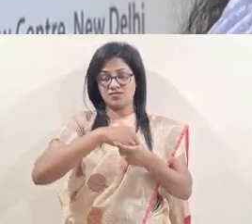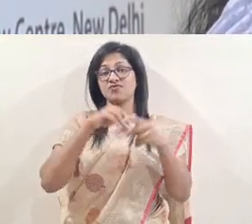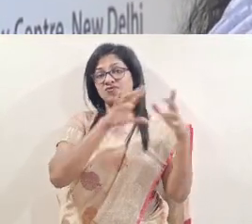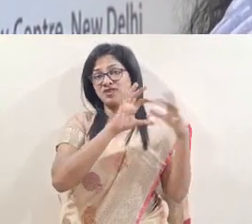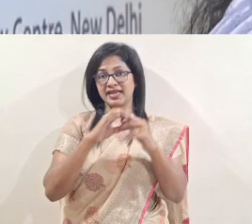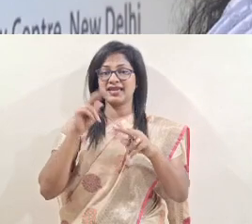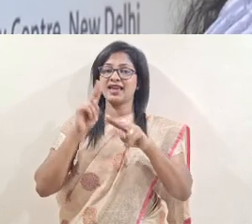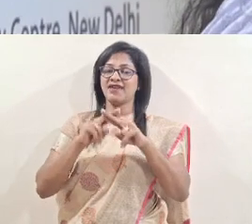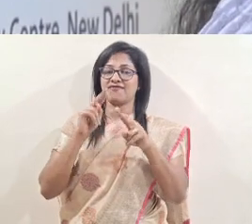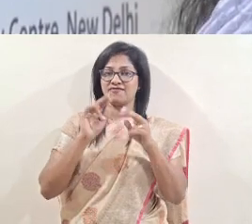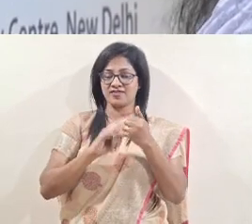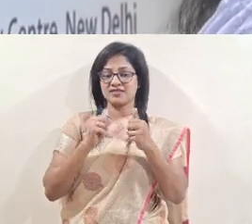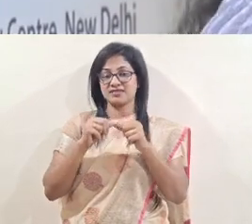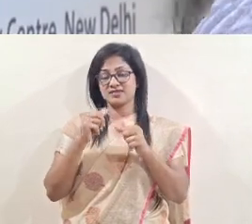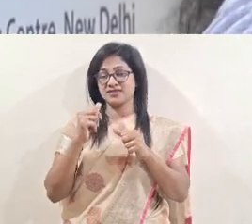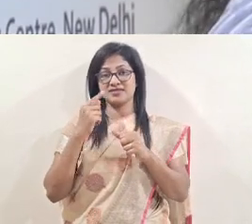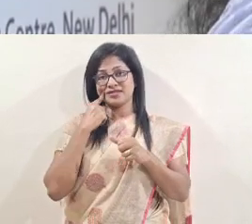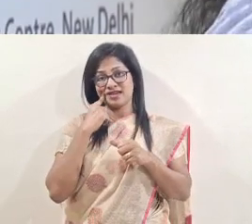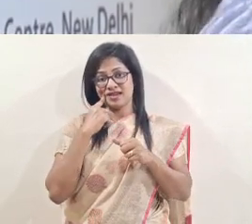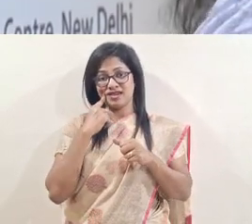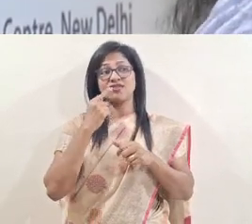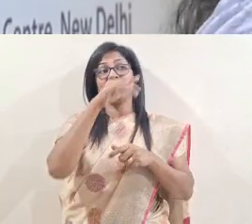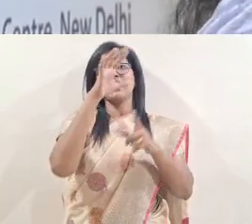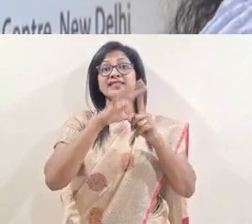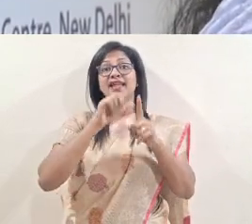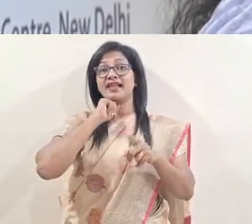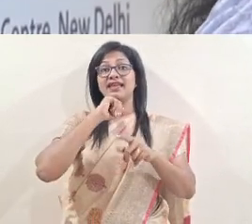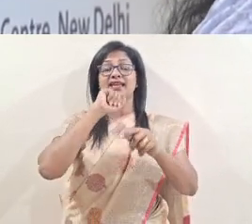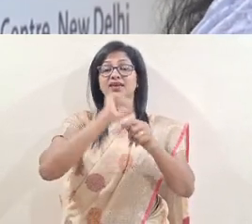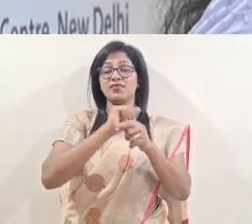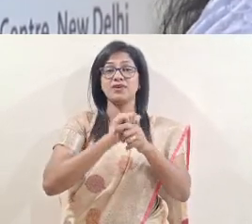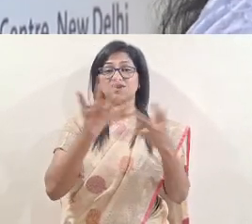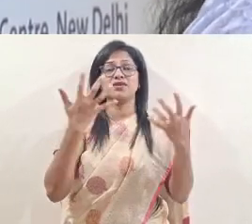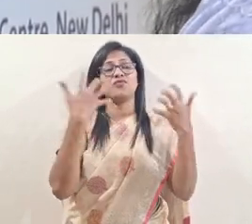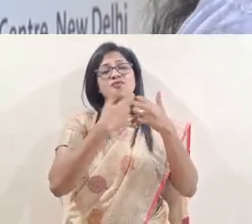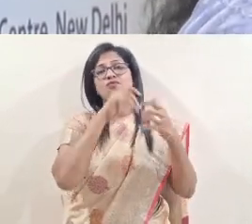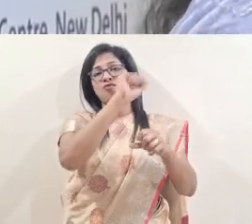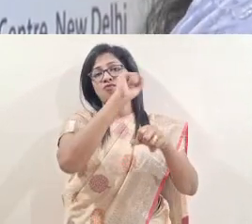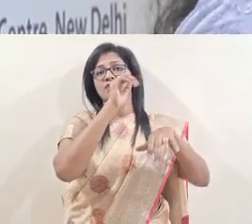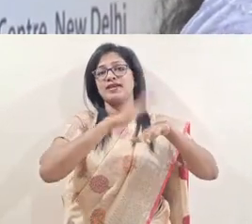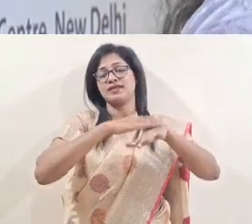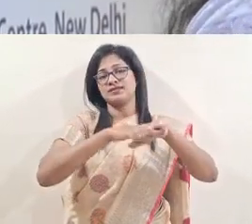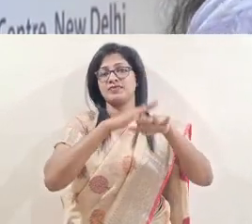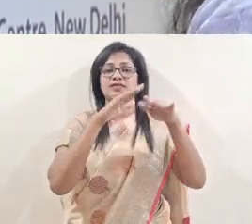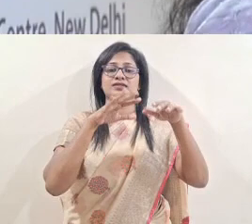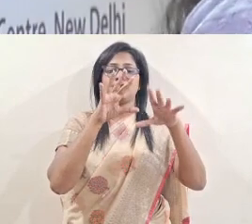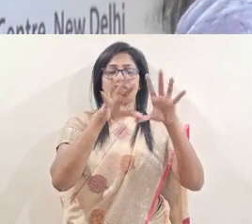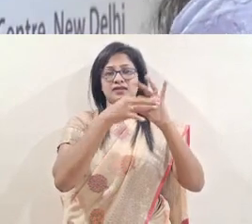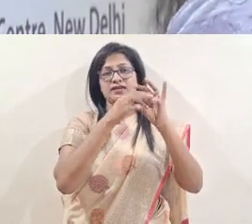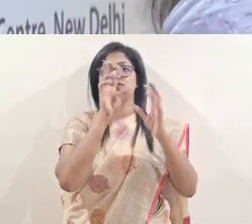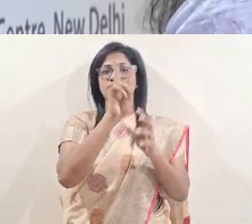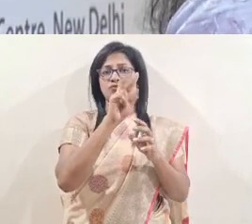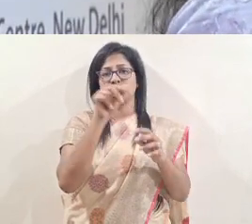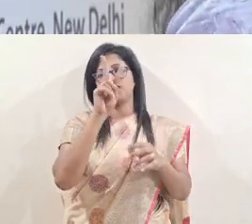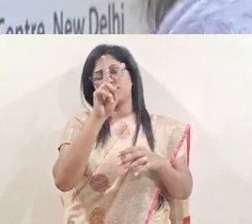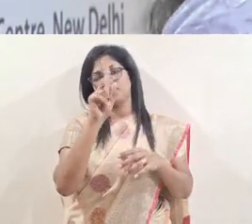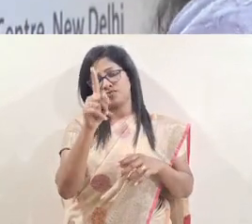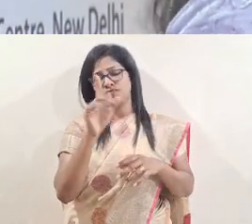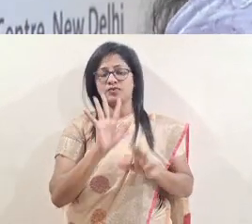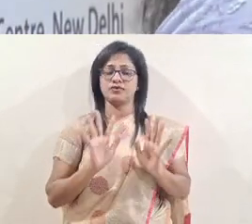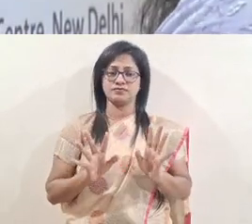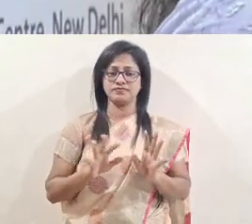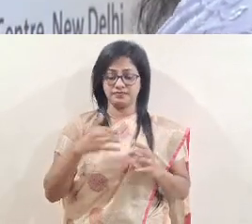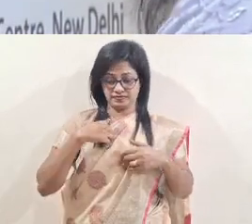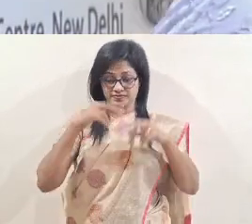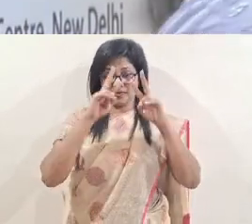So Delhi has done it based on their experience. Yes, 2 sir. to 1. I do not know the rationale. Anyway, that's what I'm actually- saying. As a researcher, I just like